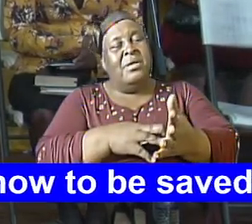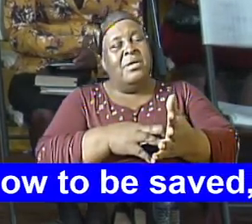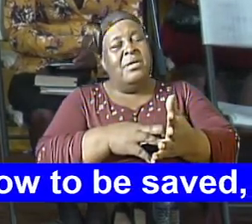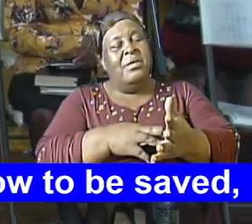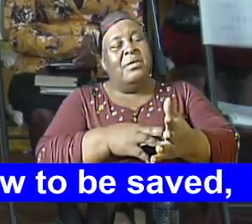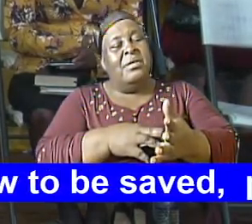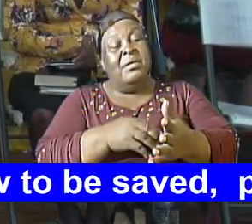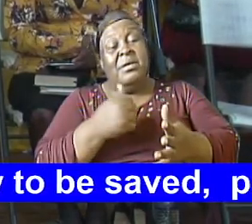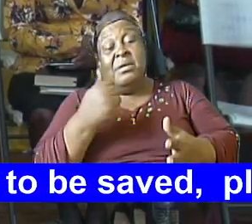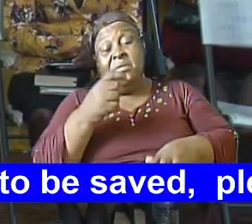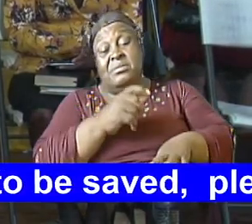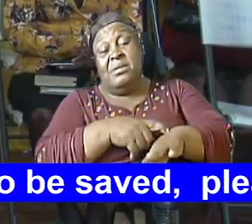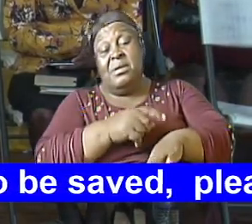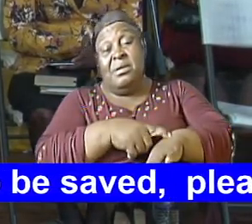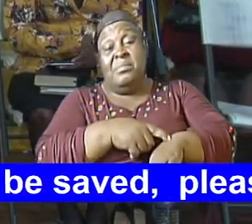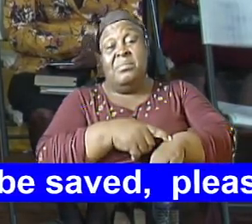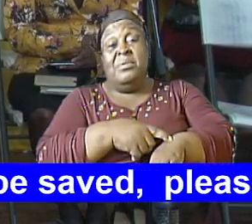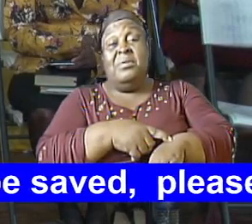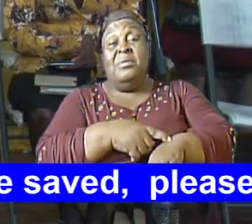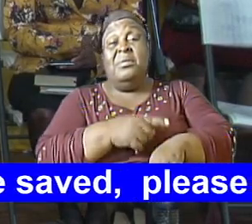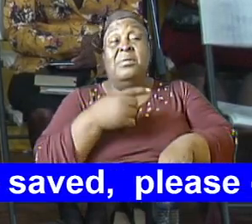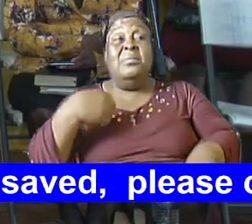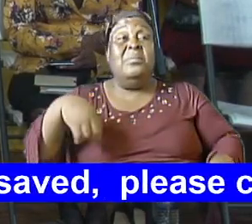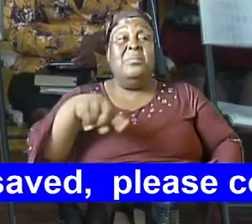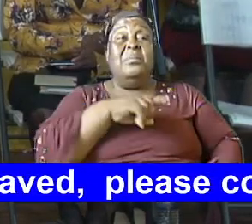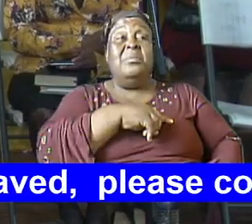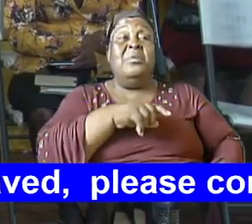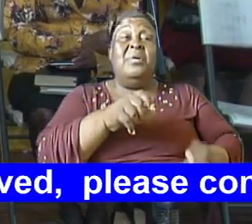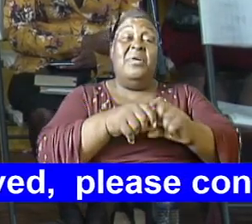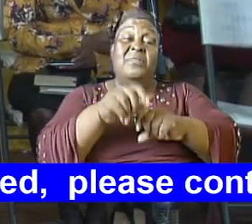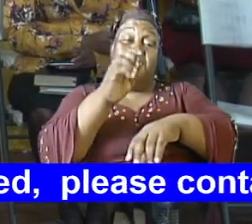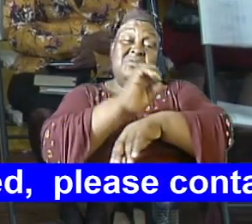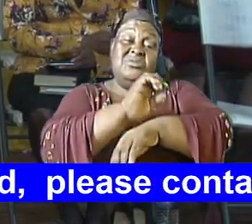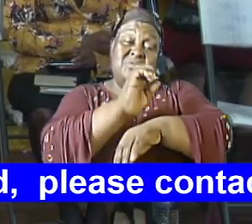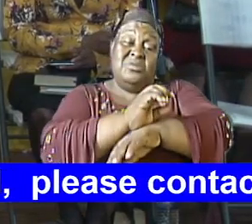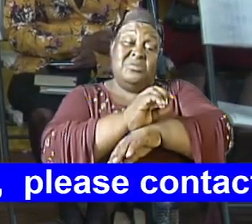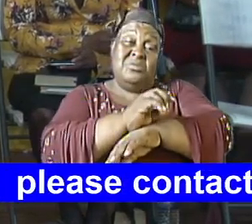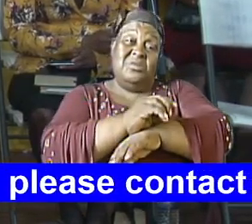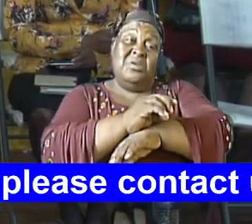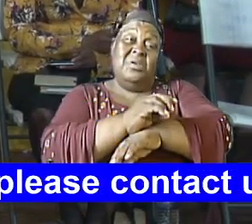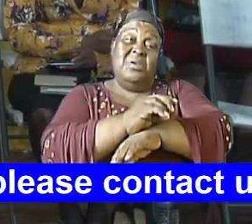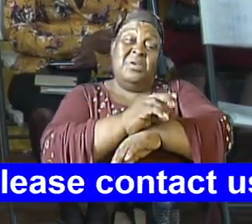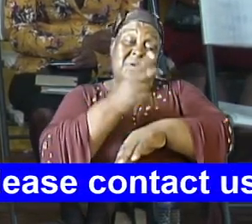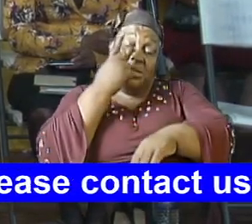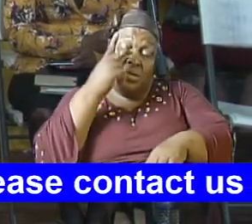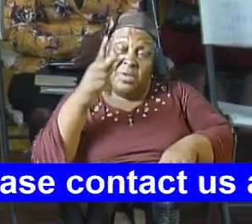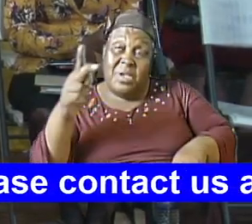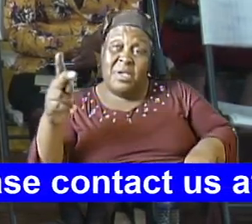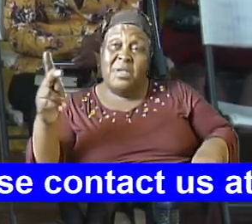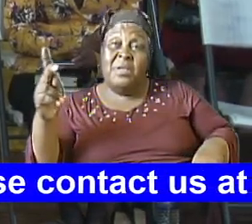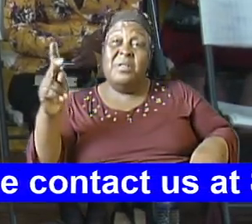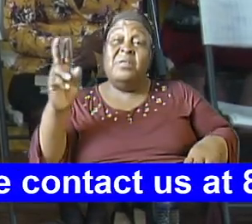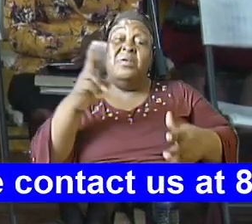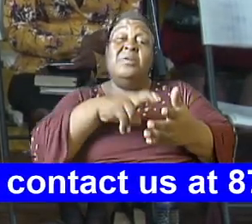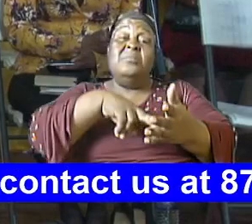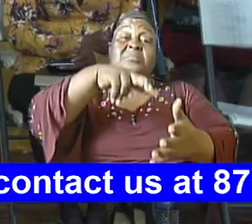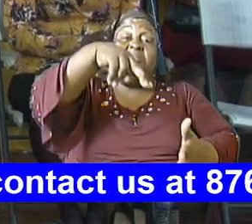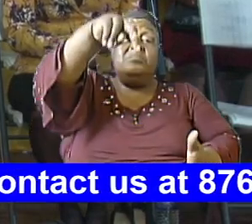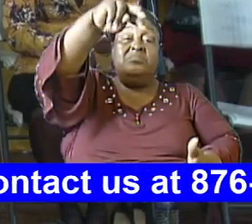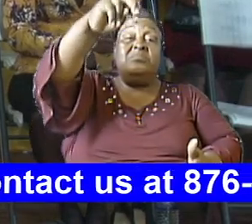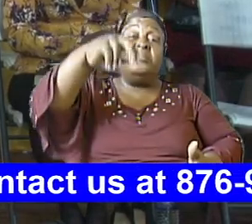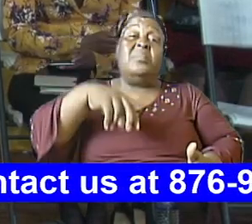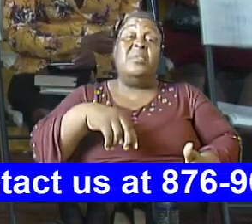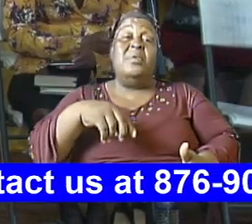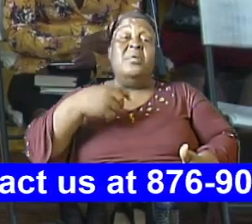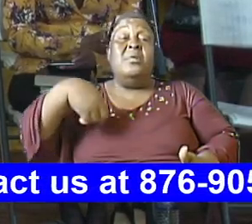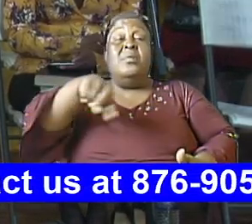to end time forever. We of the church are looking for him in the rapture. We may go